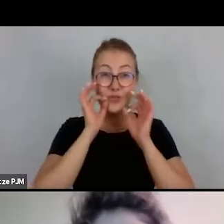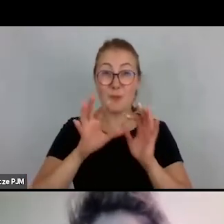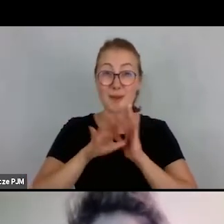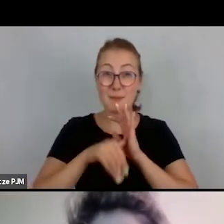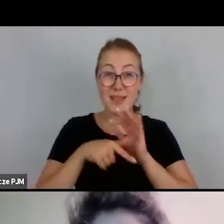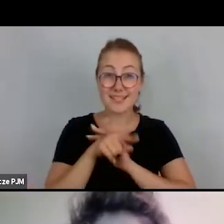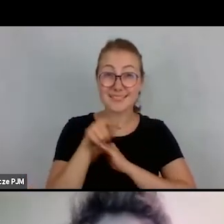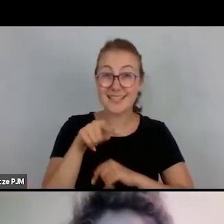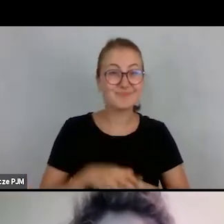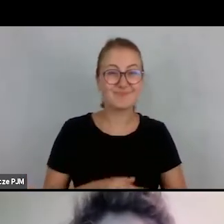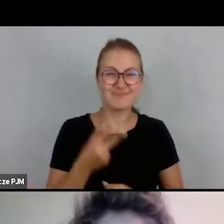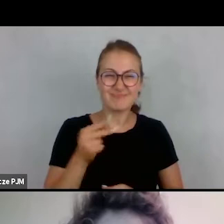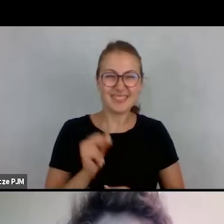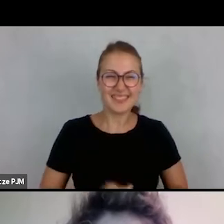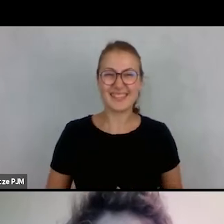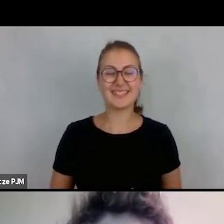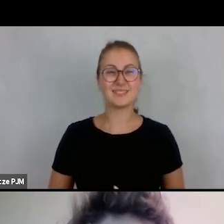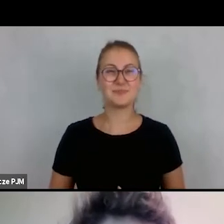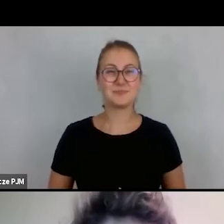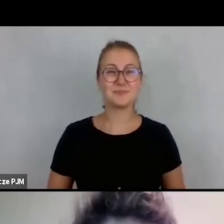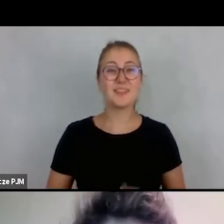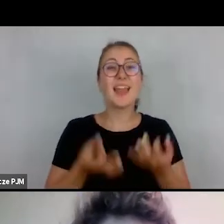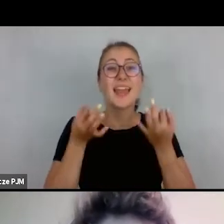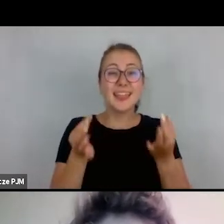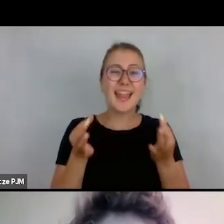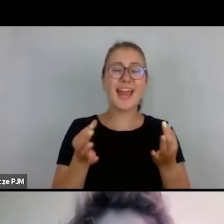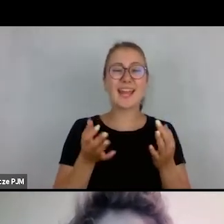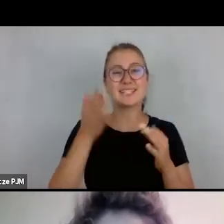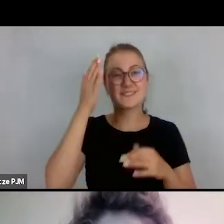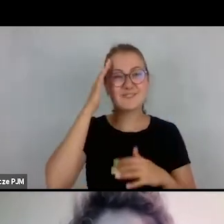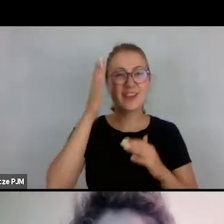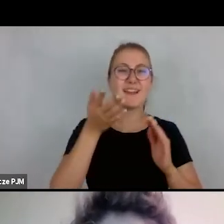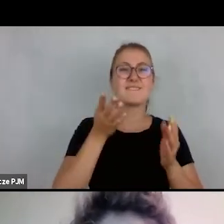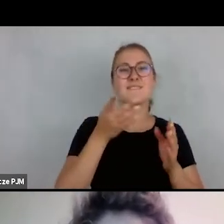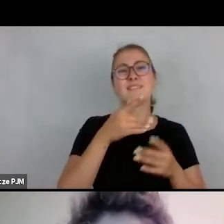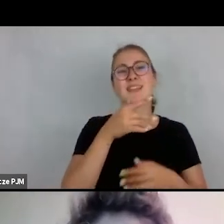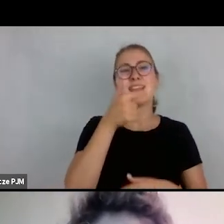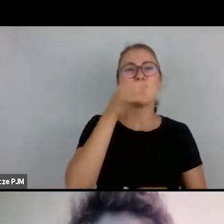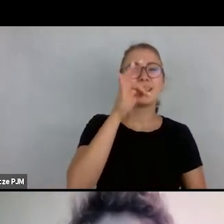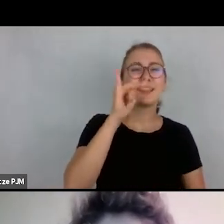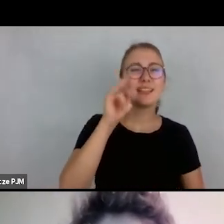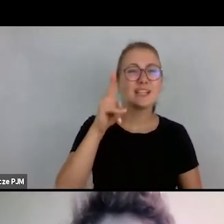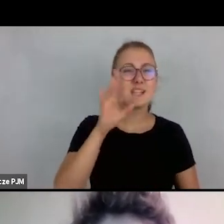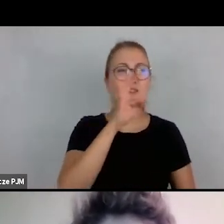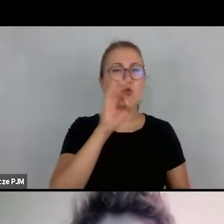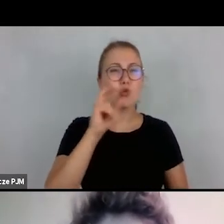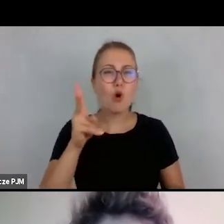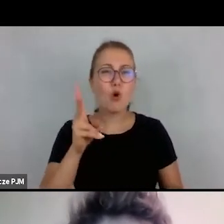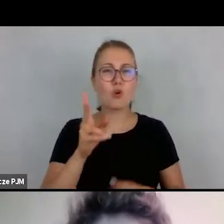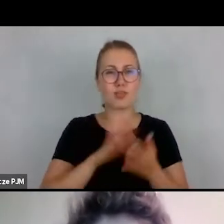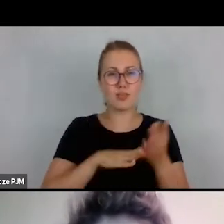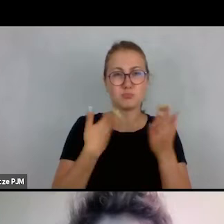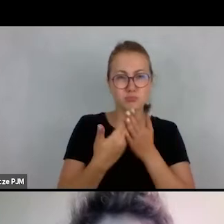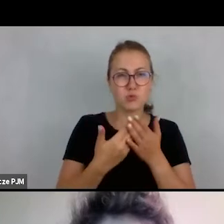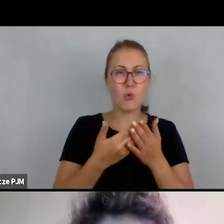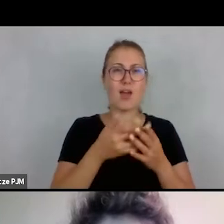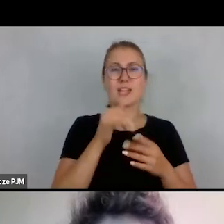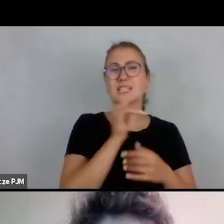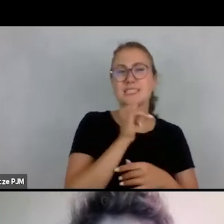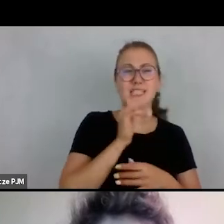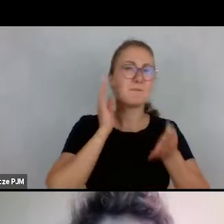on different roles and identities. And I think that's very exciting. There is obviously a backlash to that as